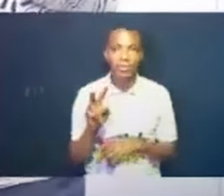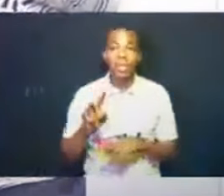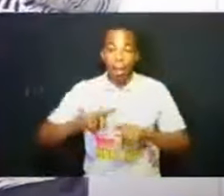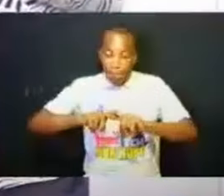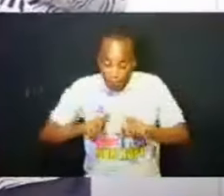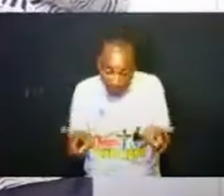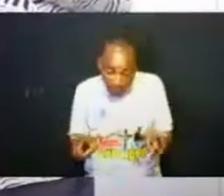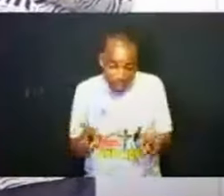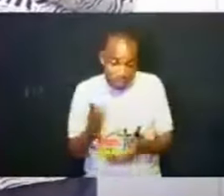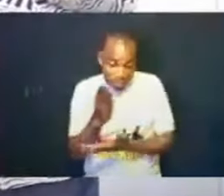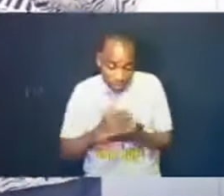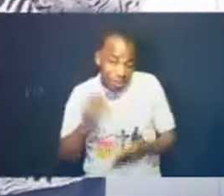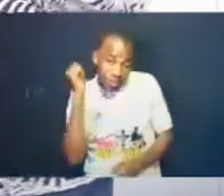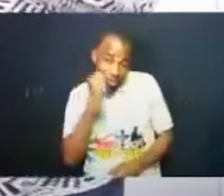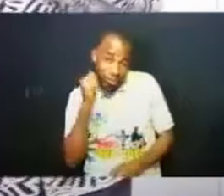was lying on the